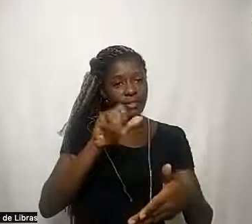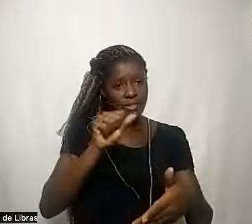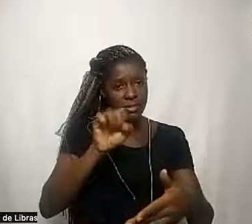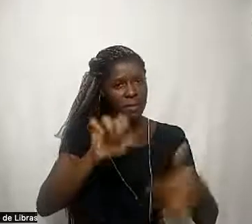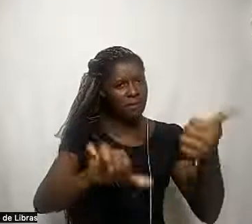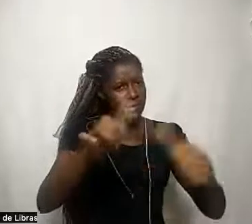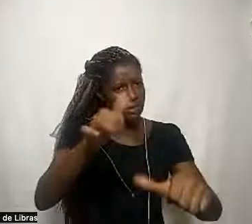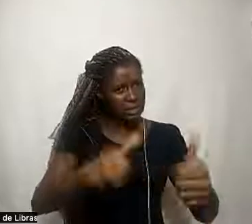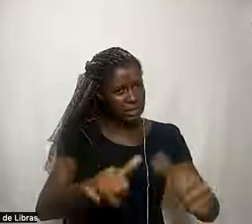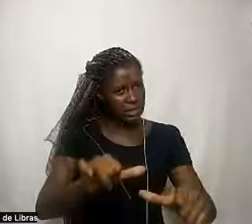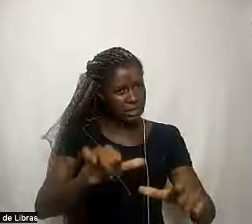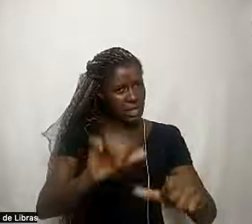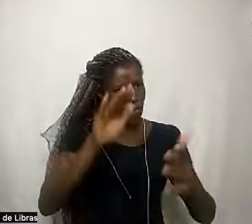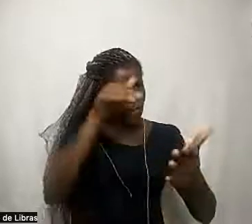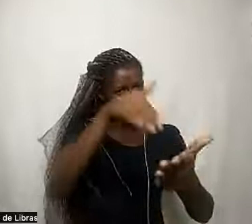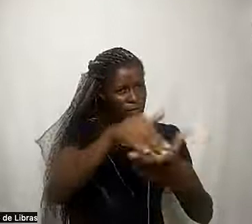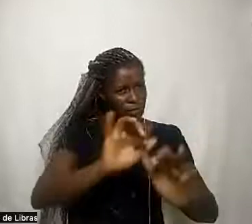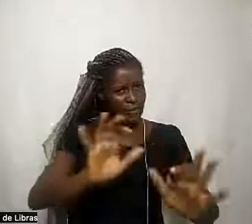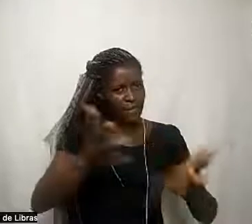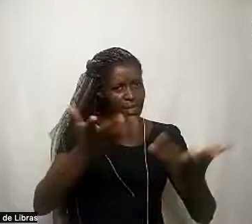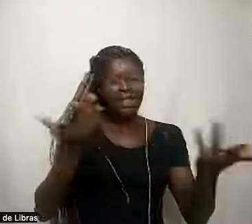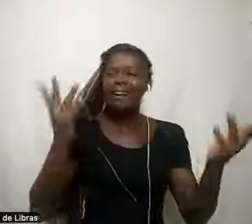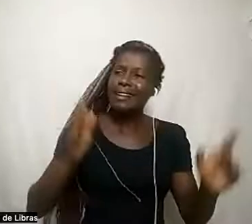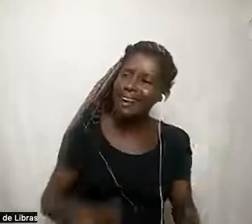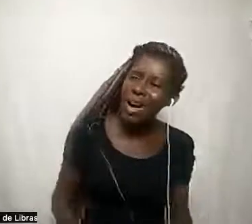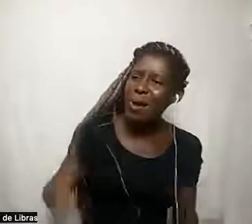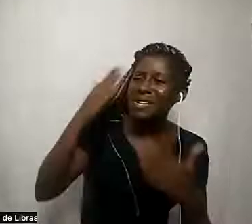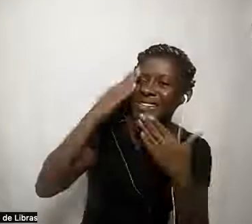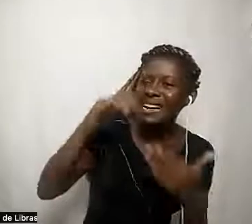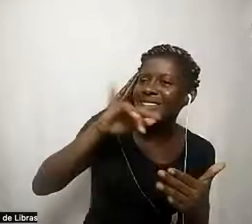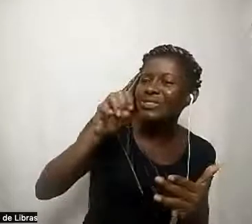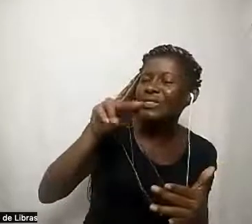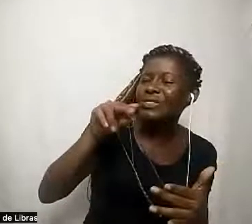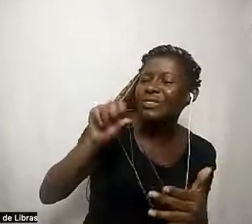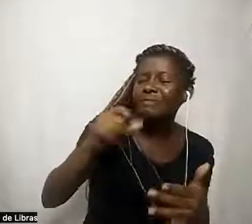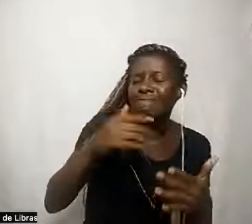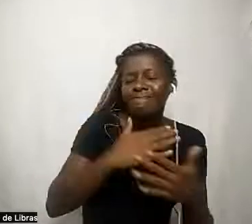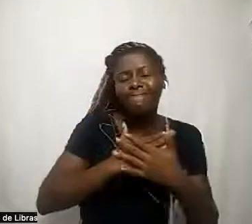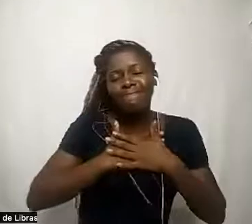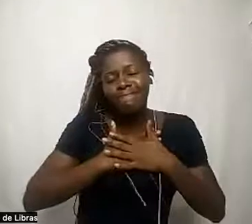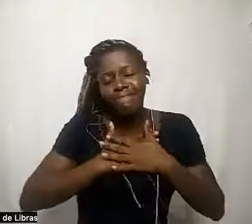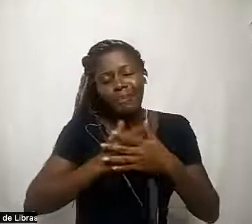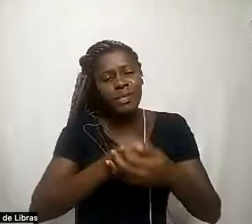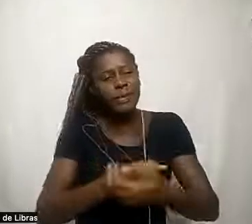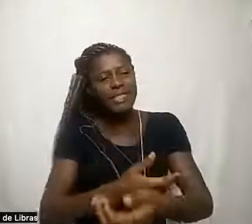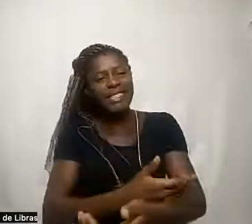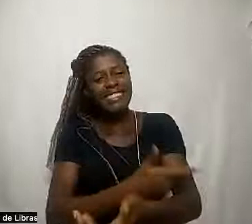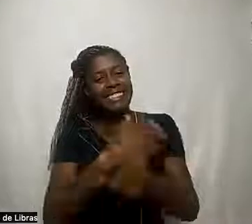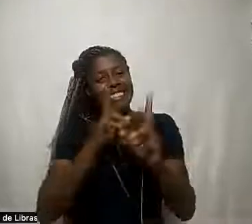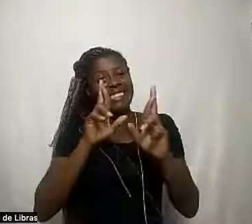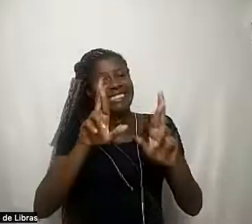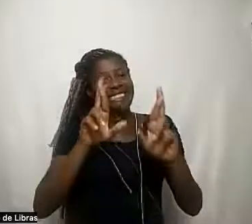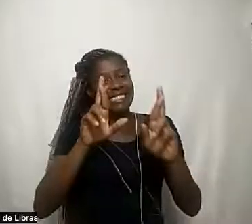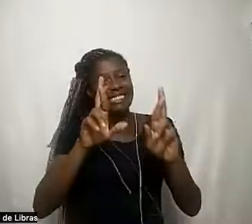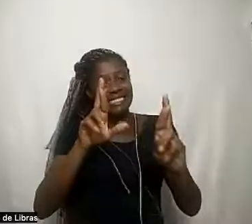Elisa to close up the event. Thank you, Jonas. I want to thank you very much for